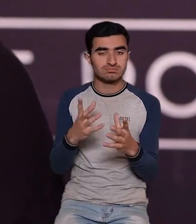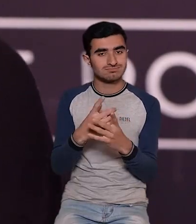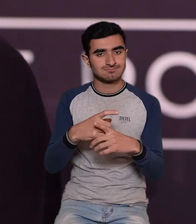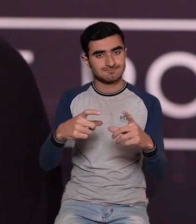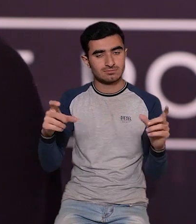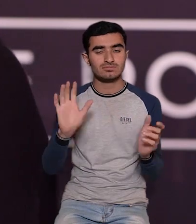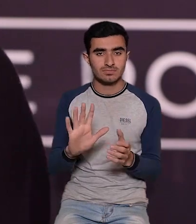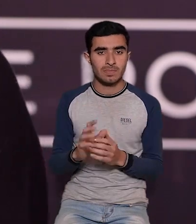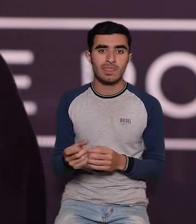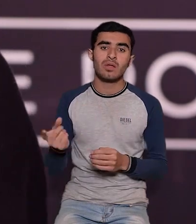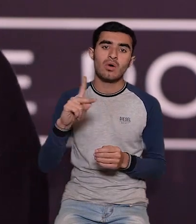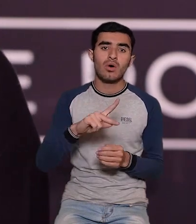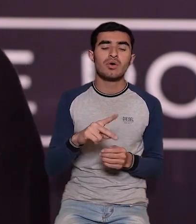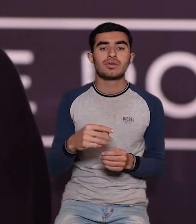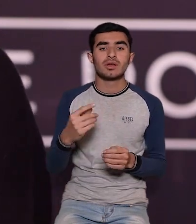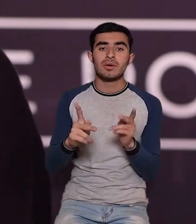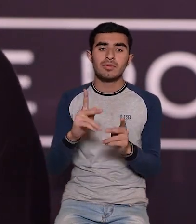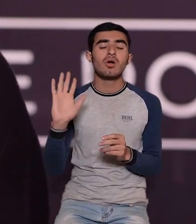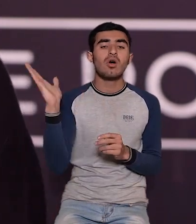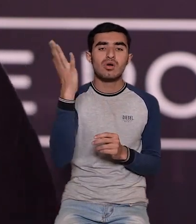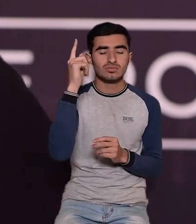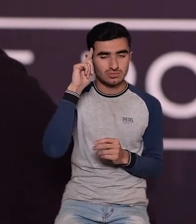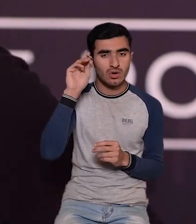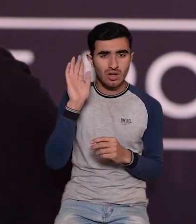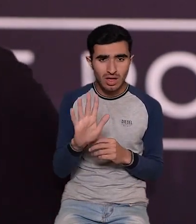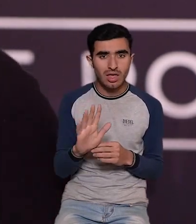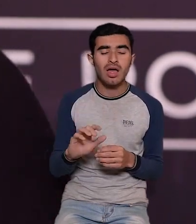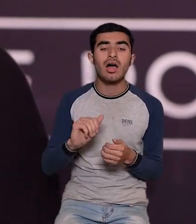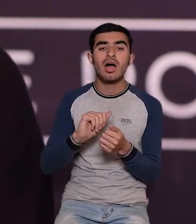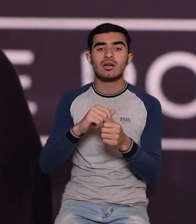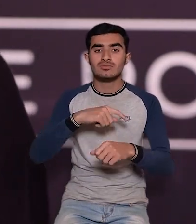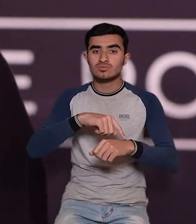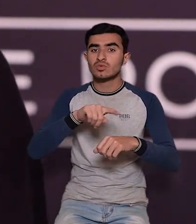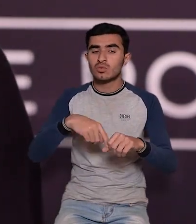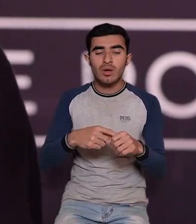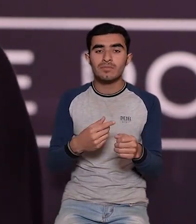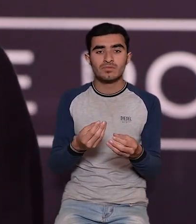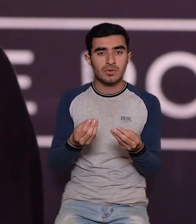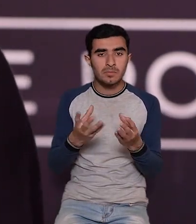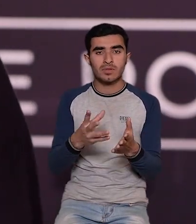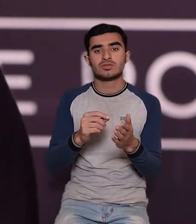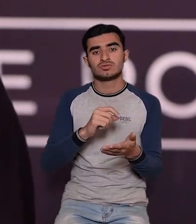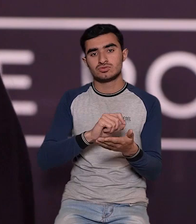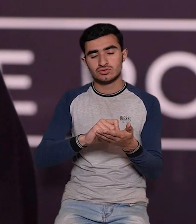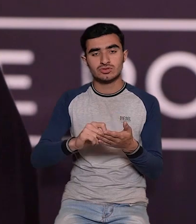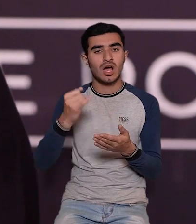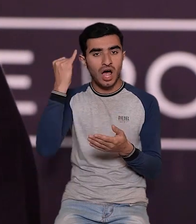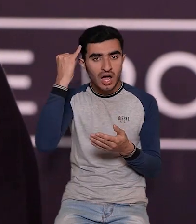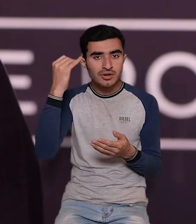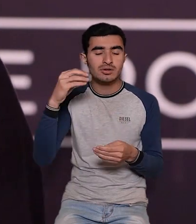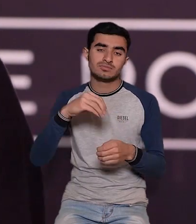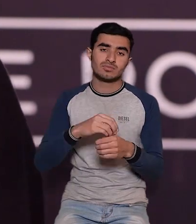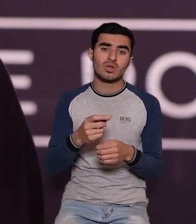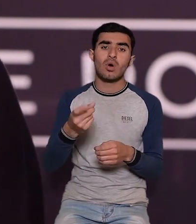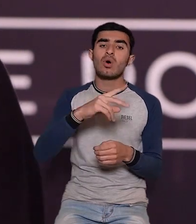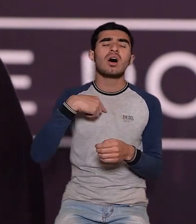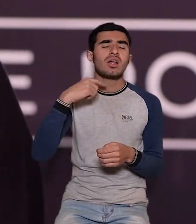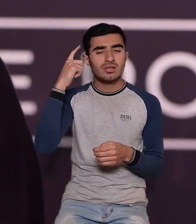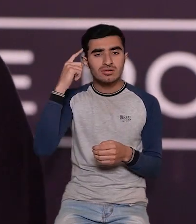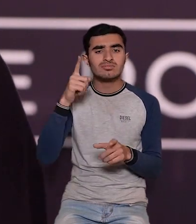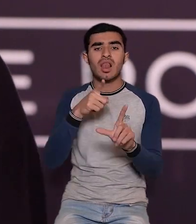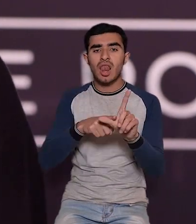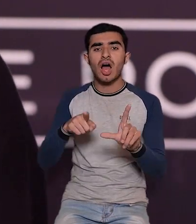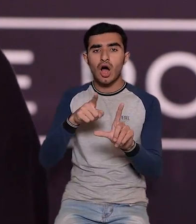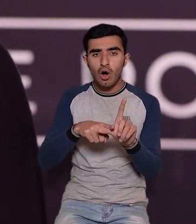right? And at the right moment, they know exactly when to place it. So I think for Lahore to host the biennial was a